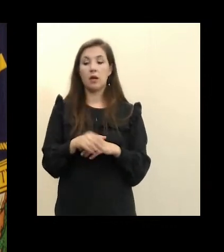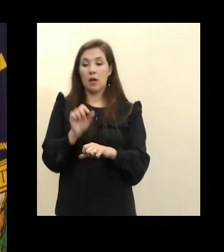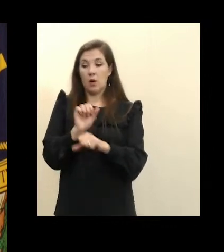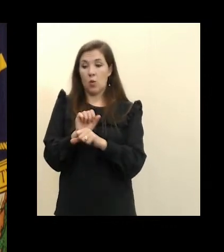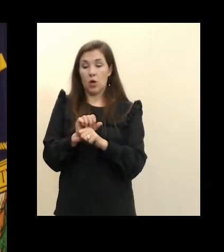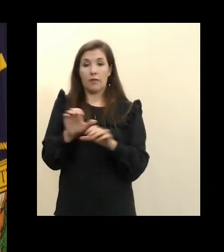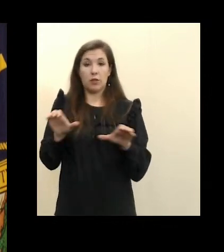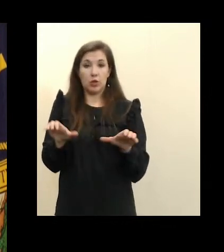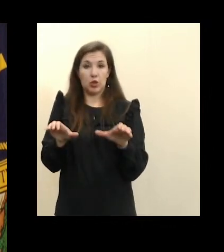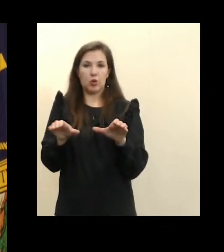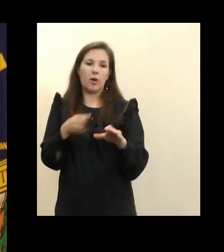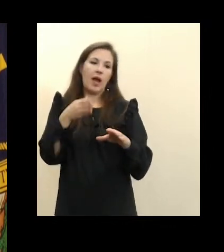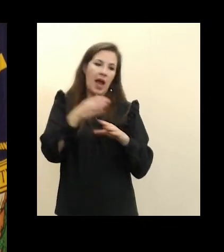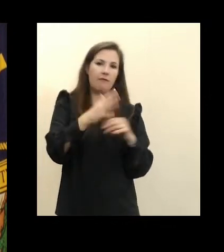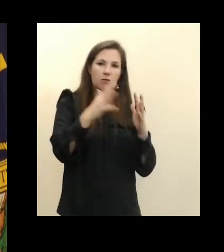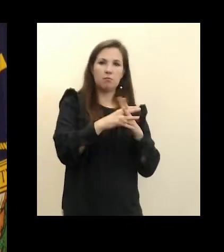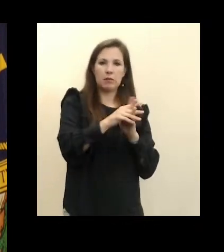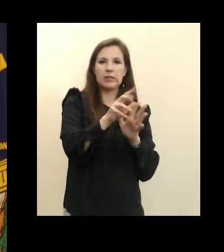the off season.